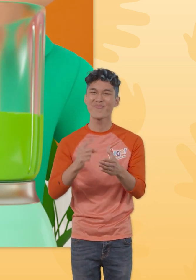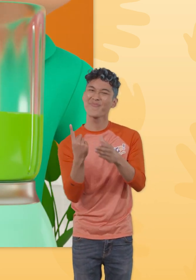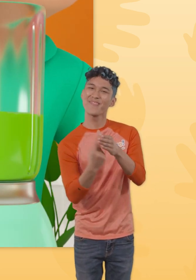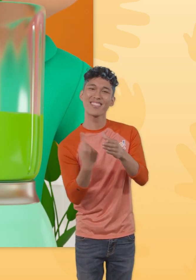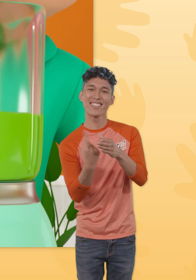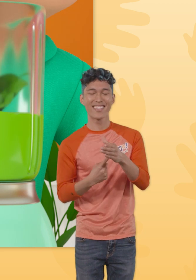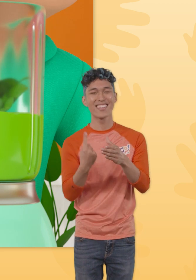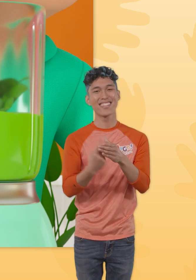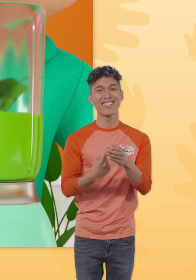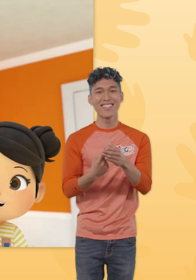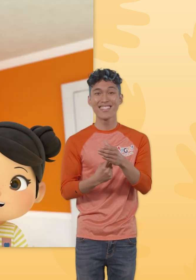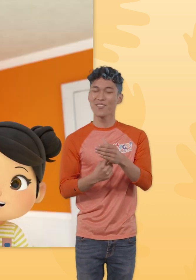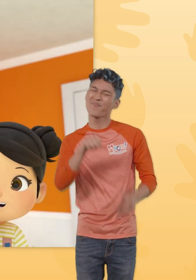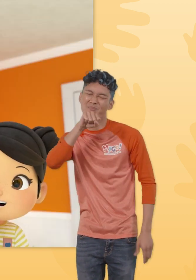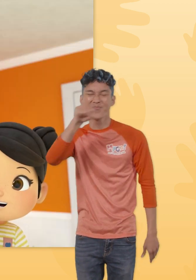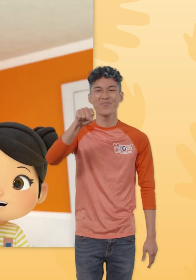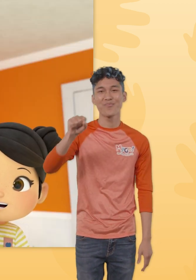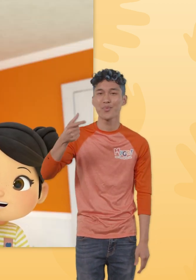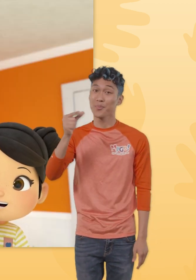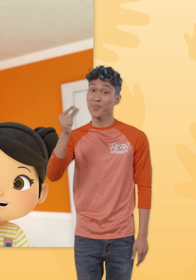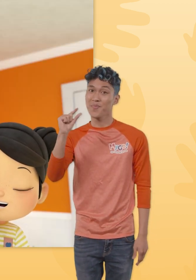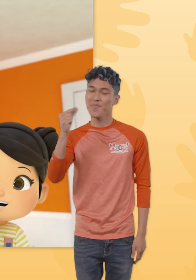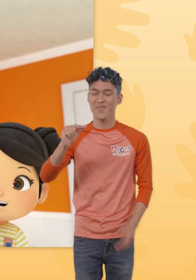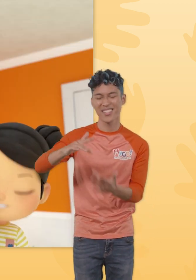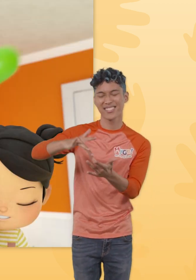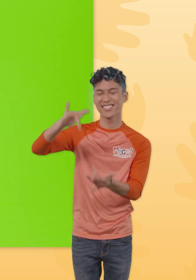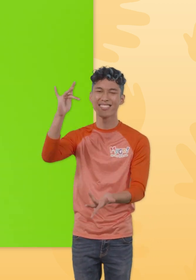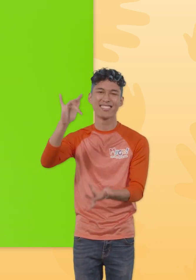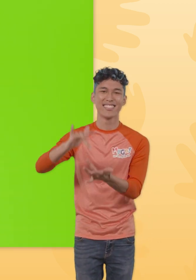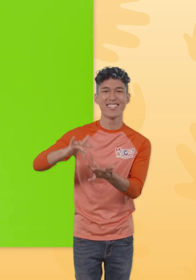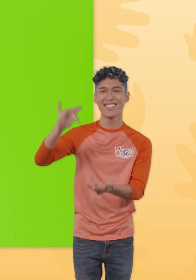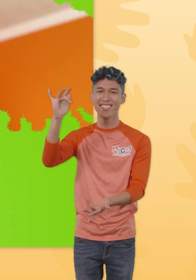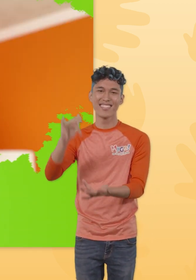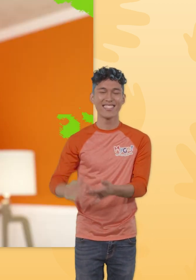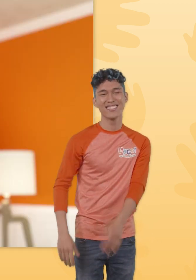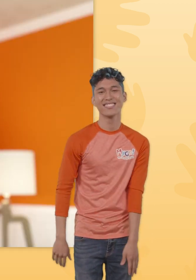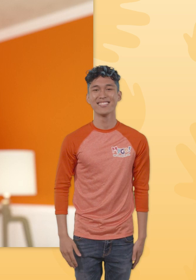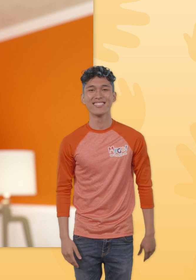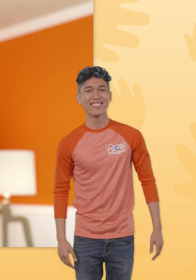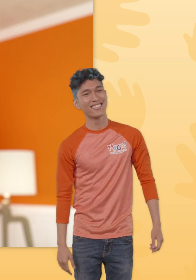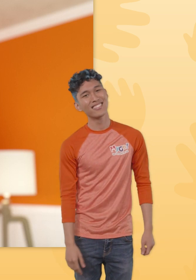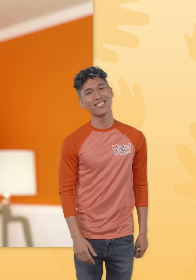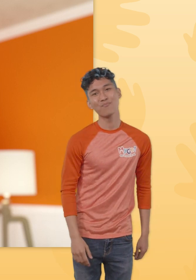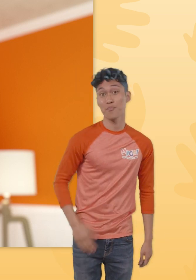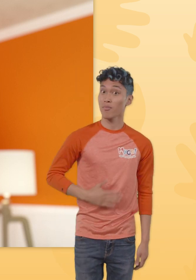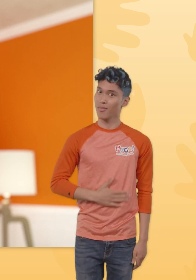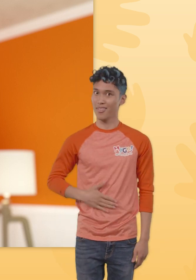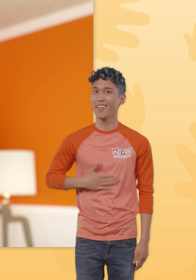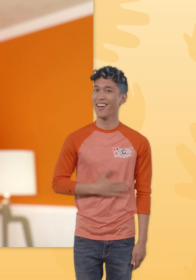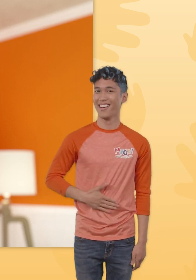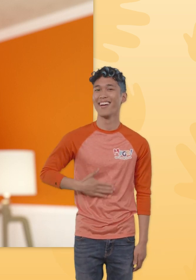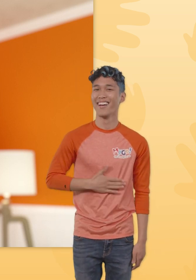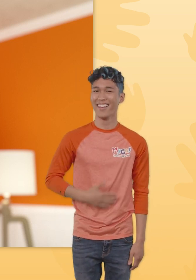way we mix it up. We love a green smoothie. Mmm,